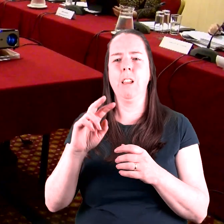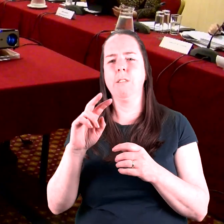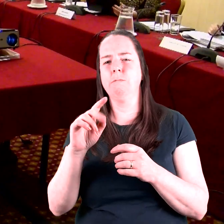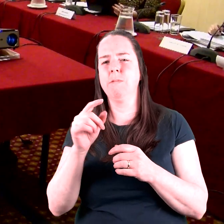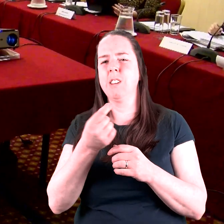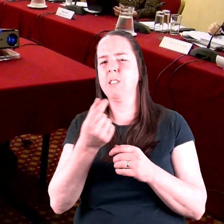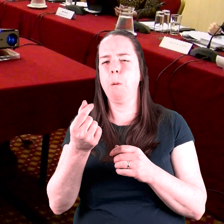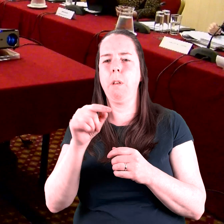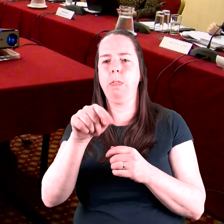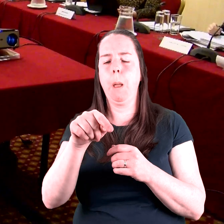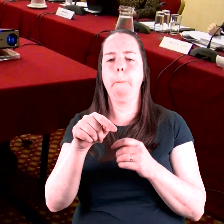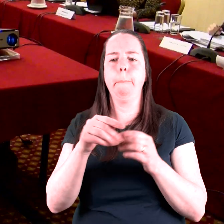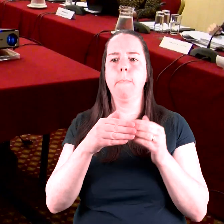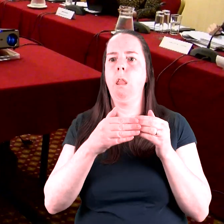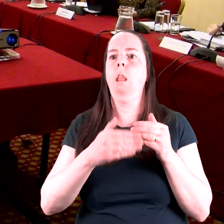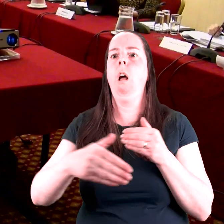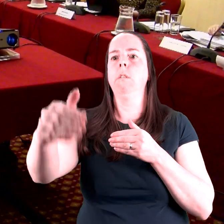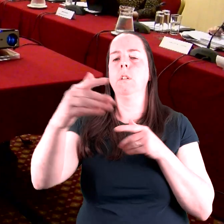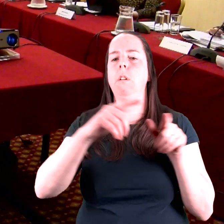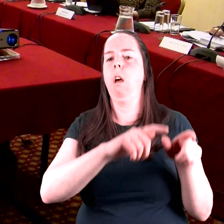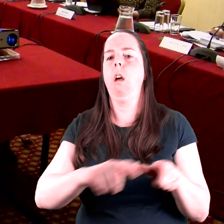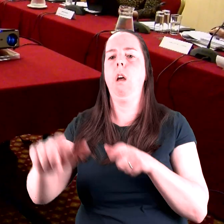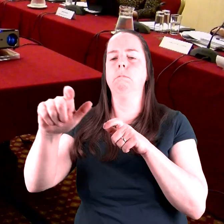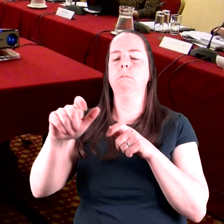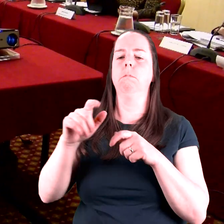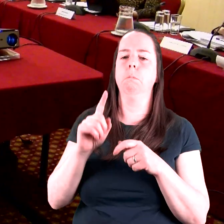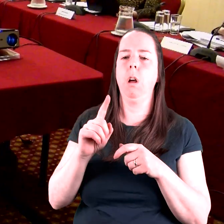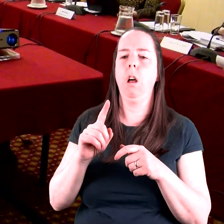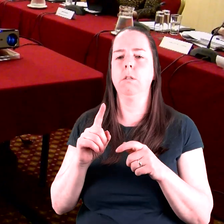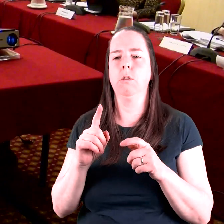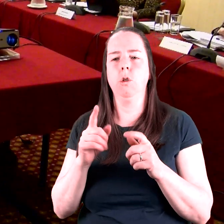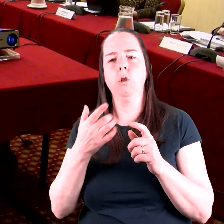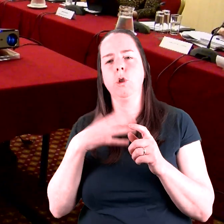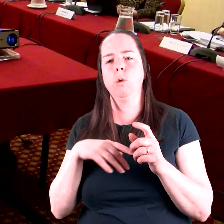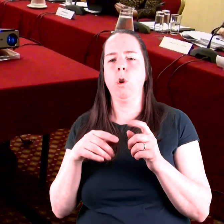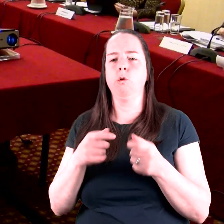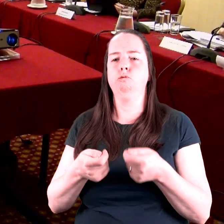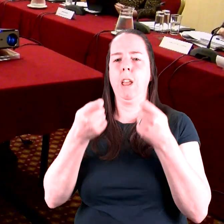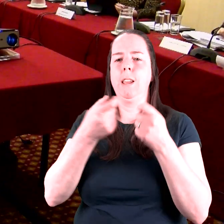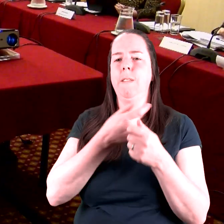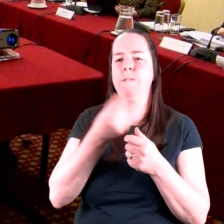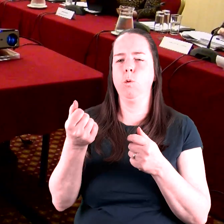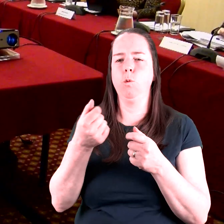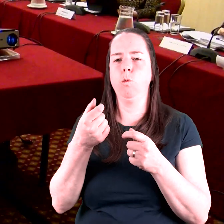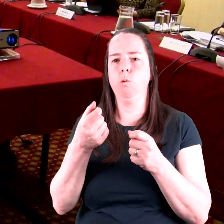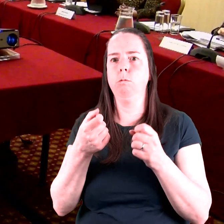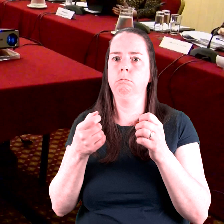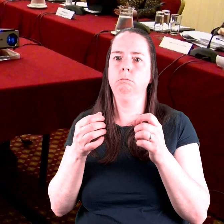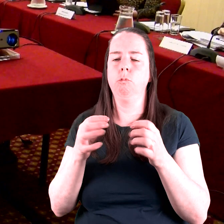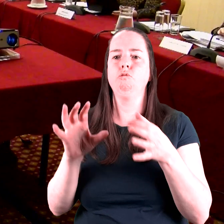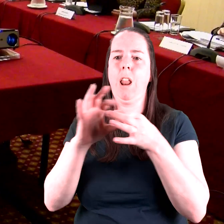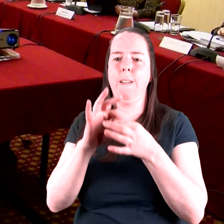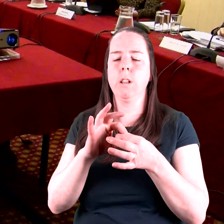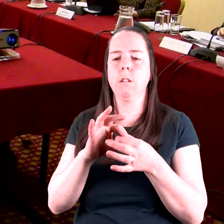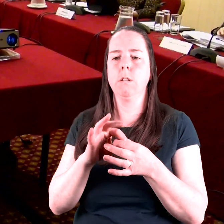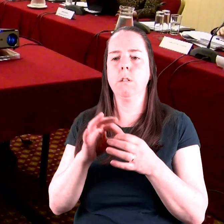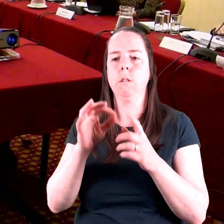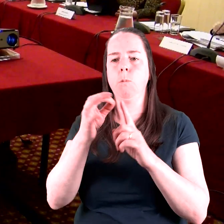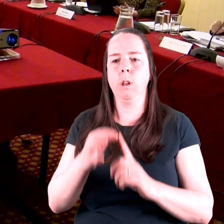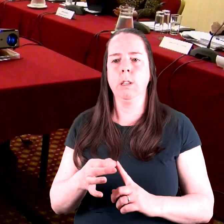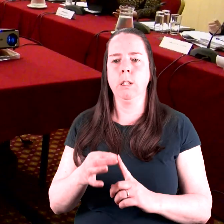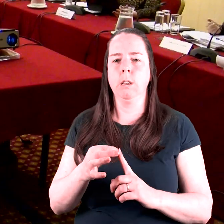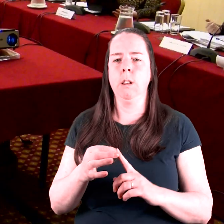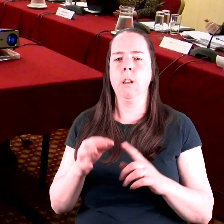of them are slightly more longer term, but just again, just to highlight a few of the pertinent ones.